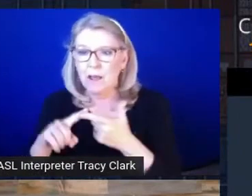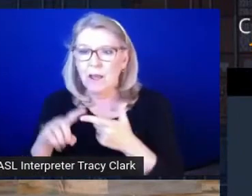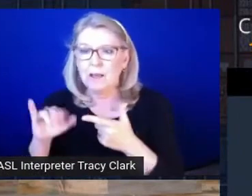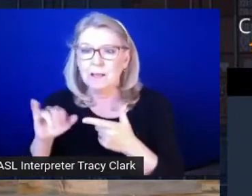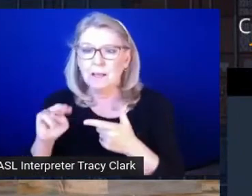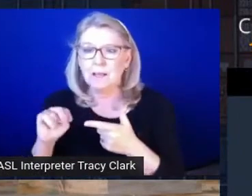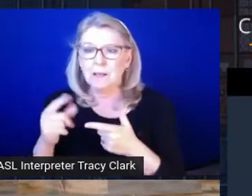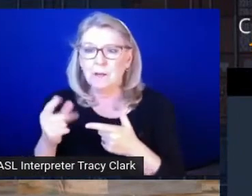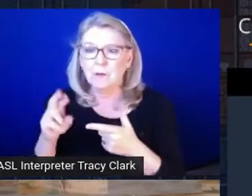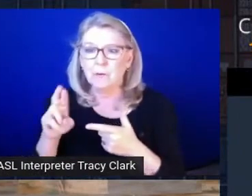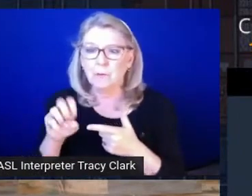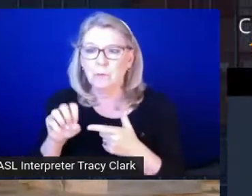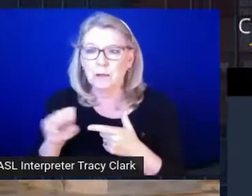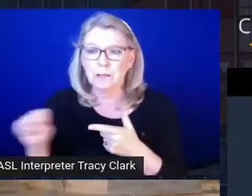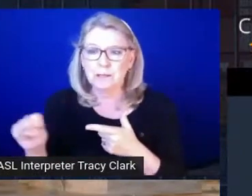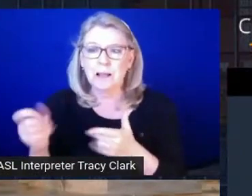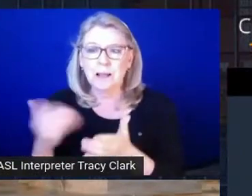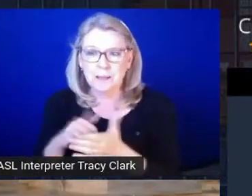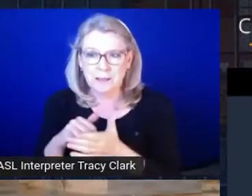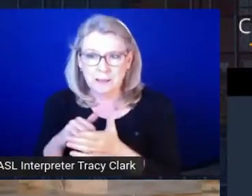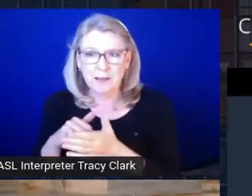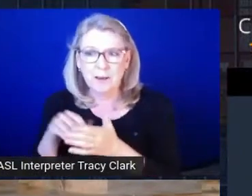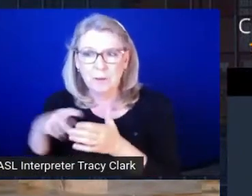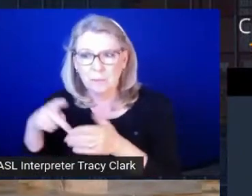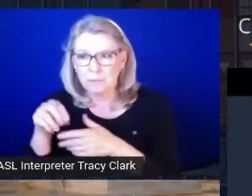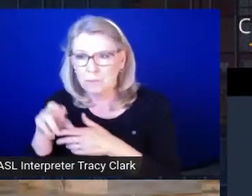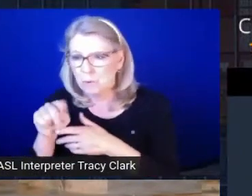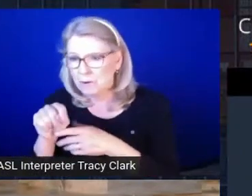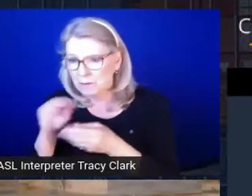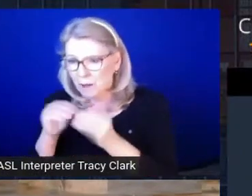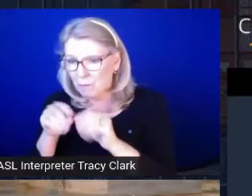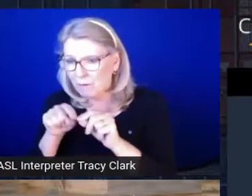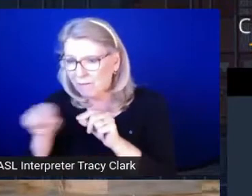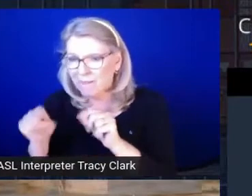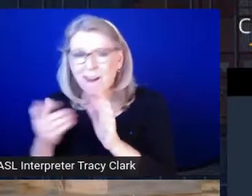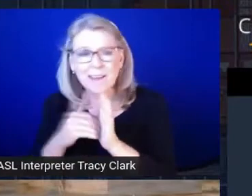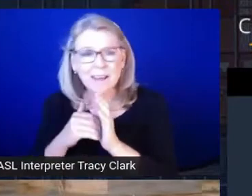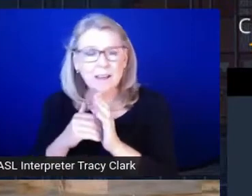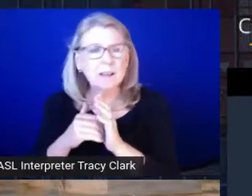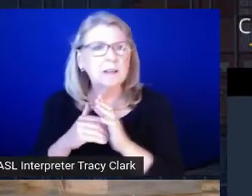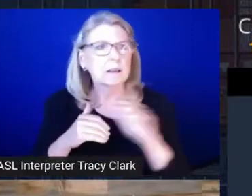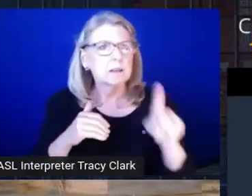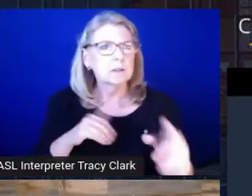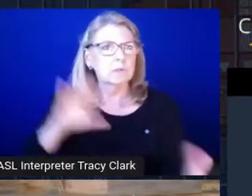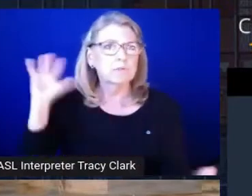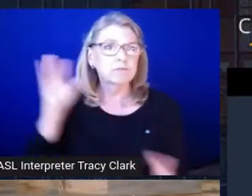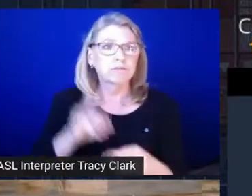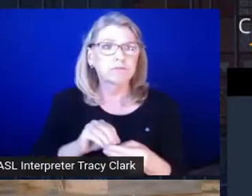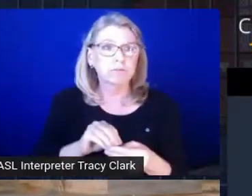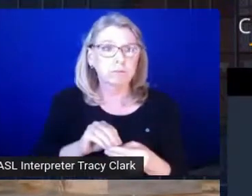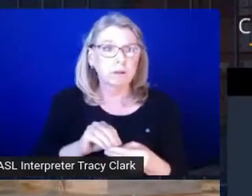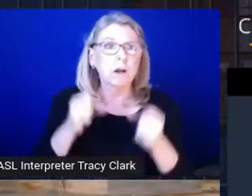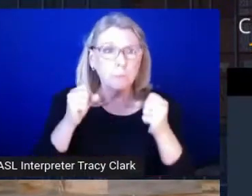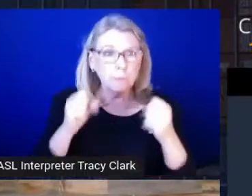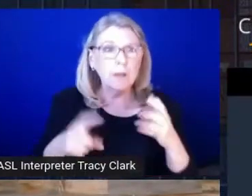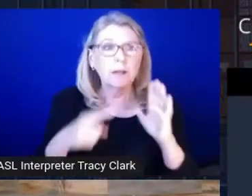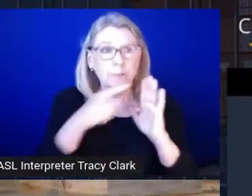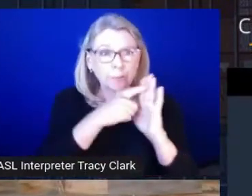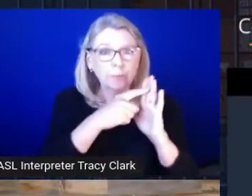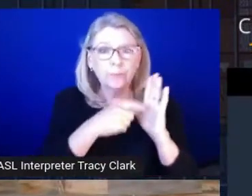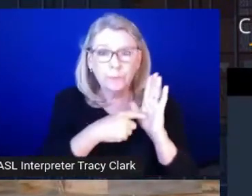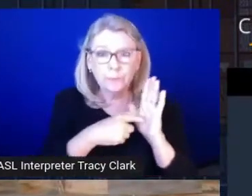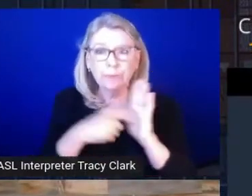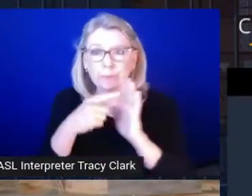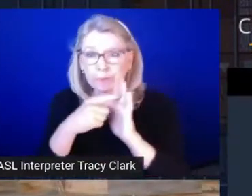to know which service to route to. So all in all, there's quite a bit to get wrong here, right? You need to make sure all